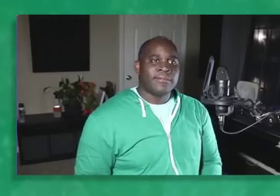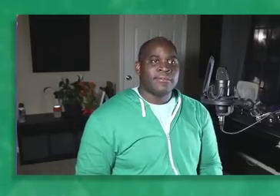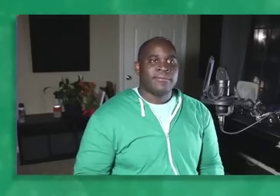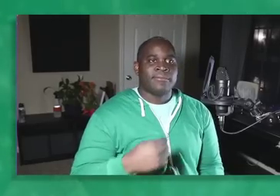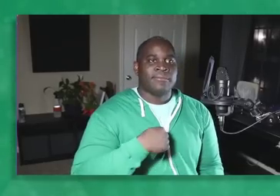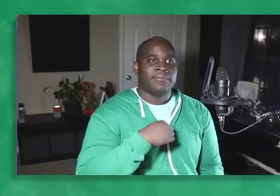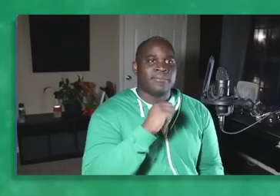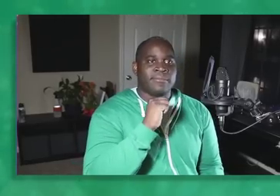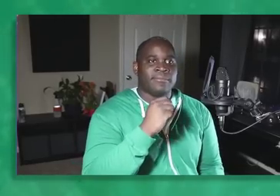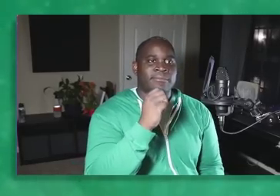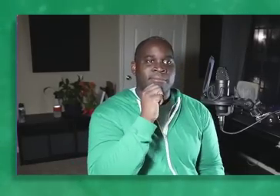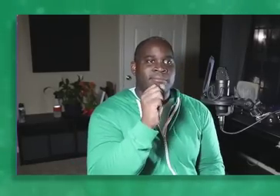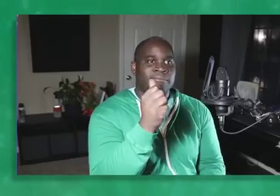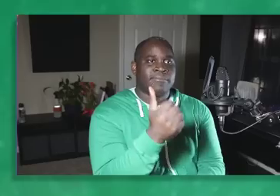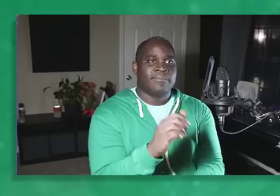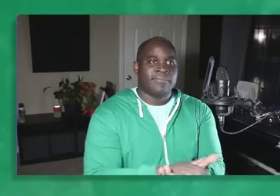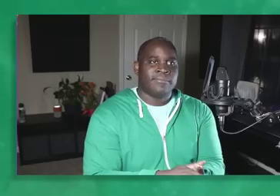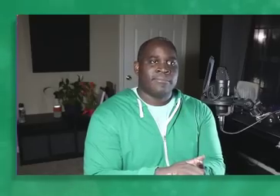like.